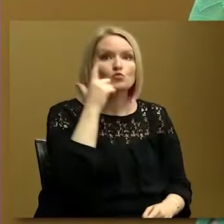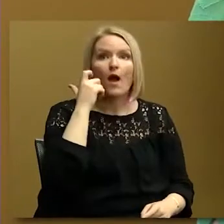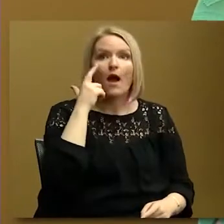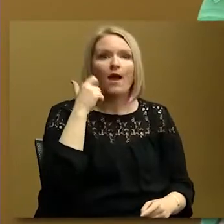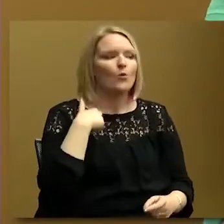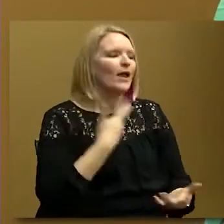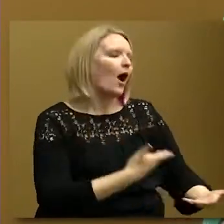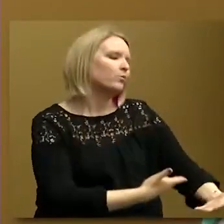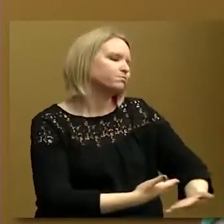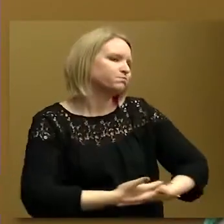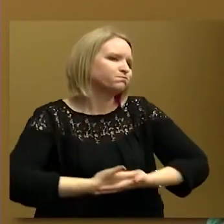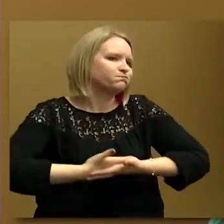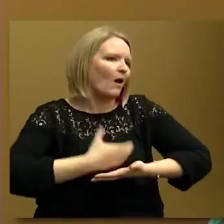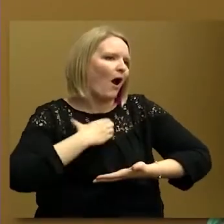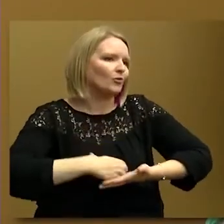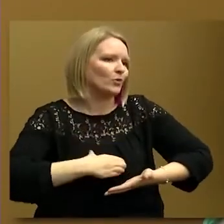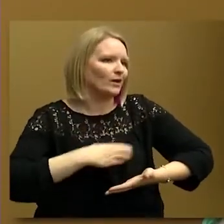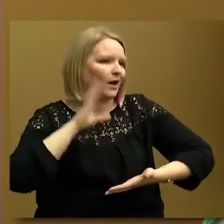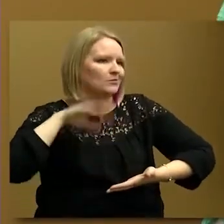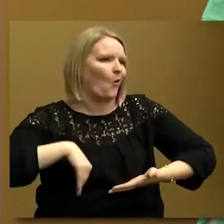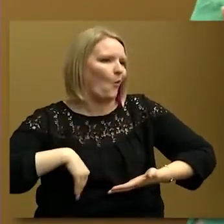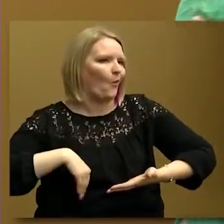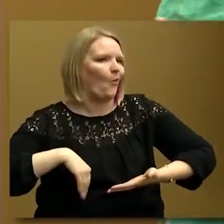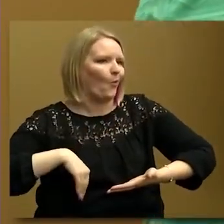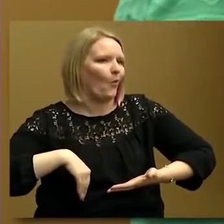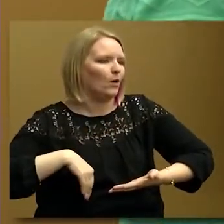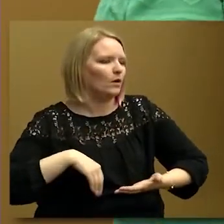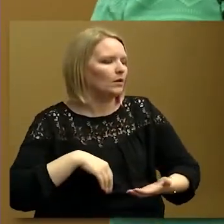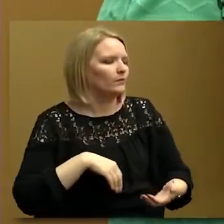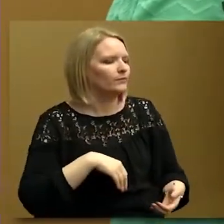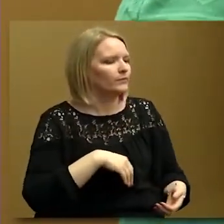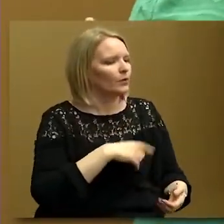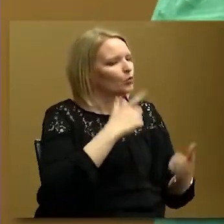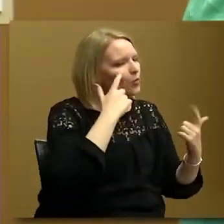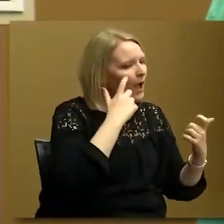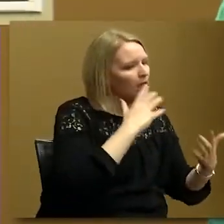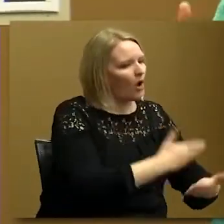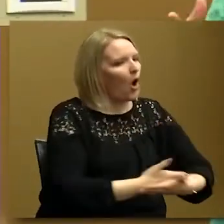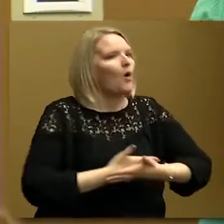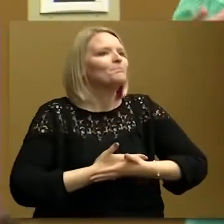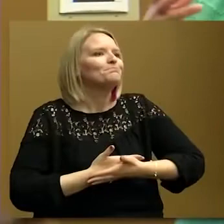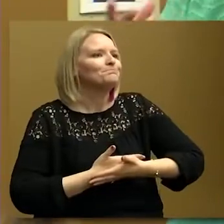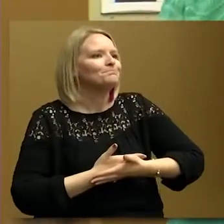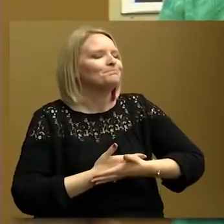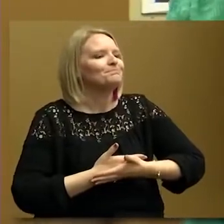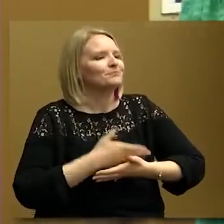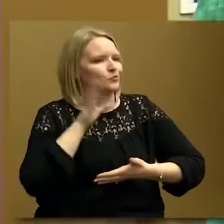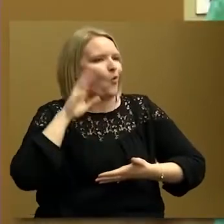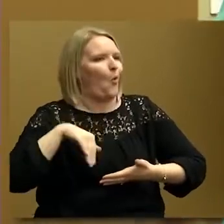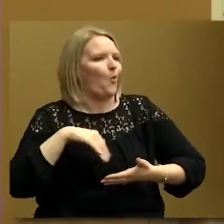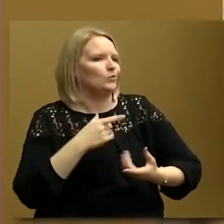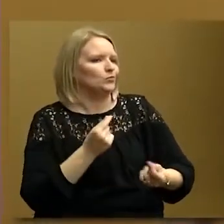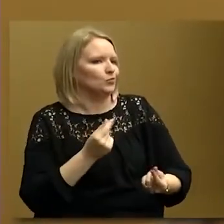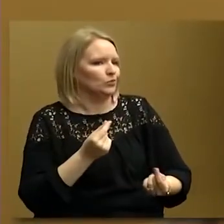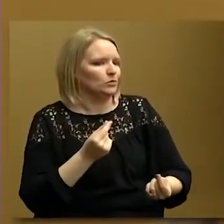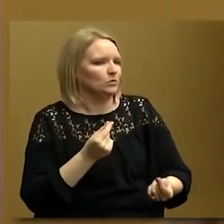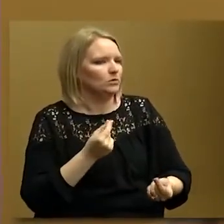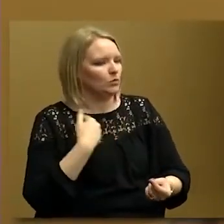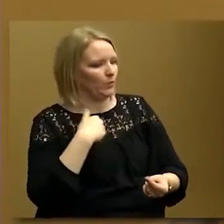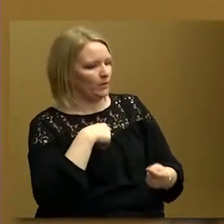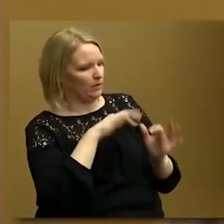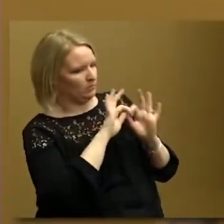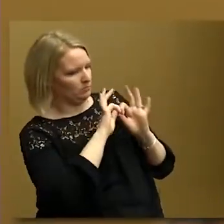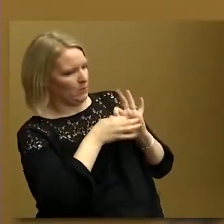start, oh, you must be hungry. Oh, you must be this, that, or the other. So that we interpret their